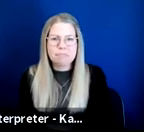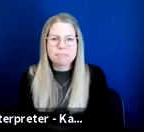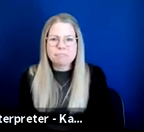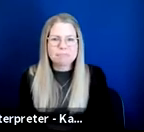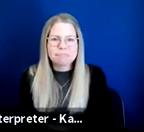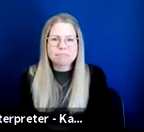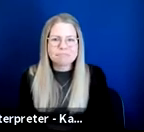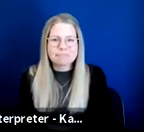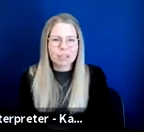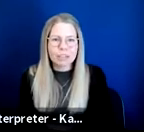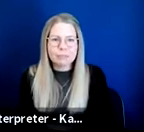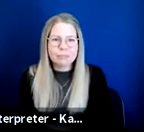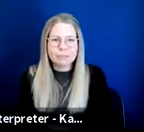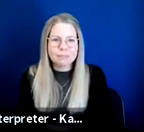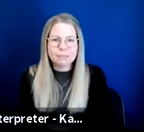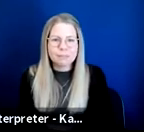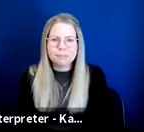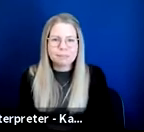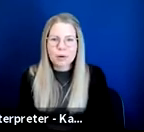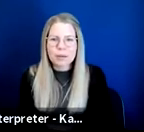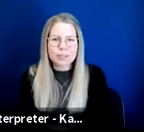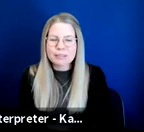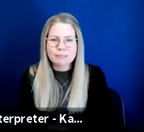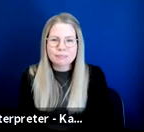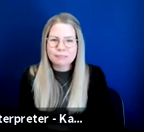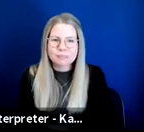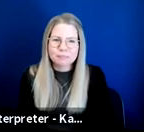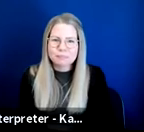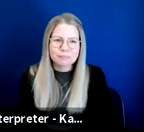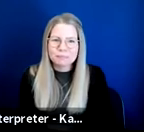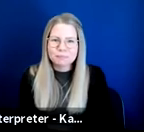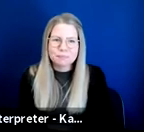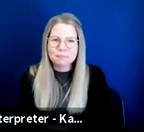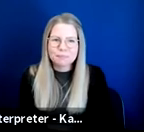No. All good. No questions.